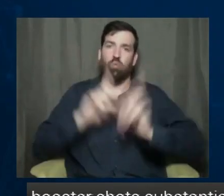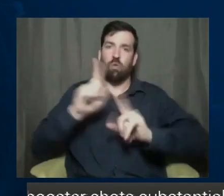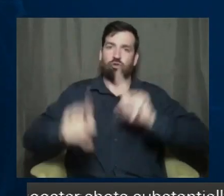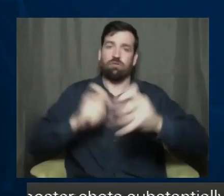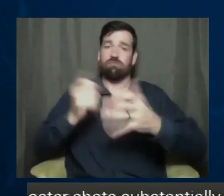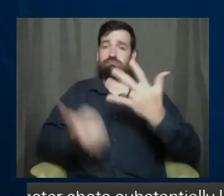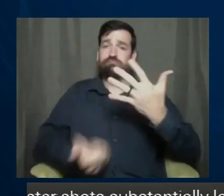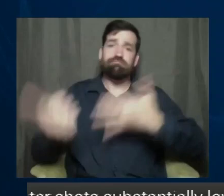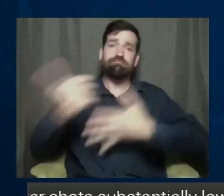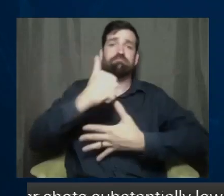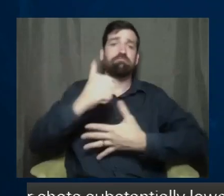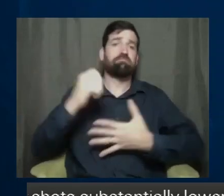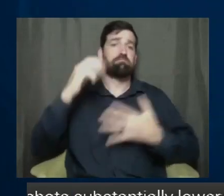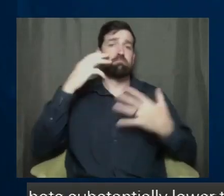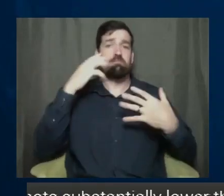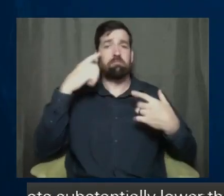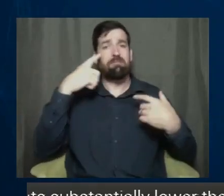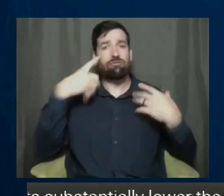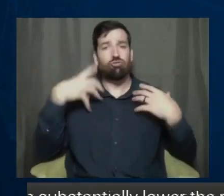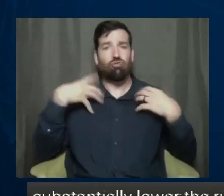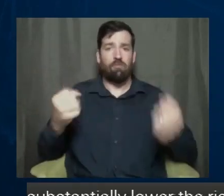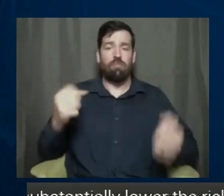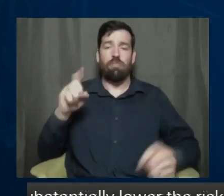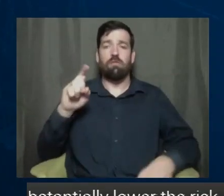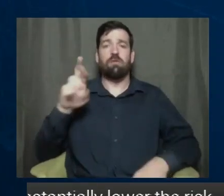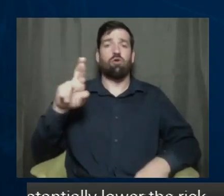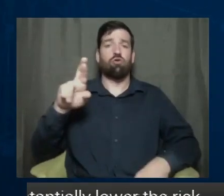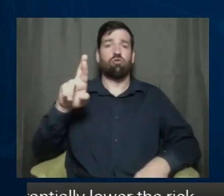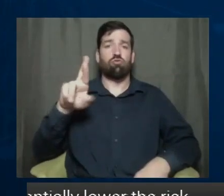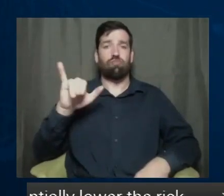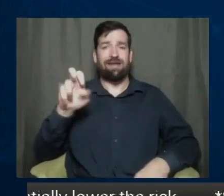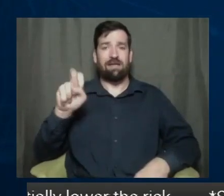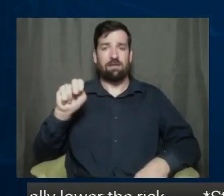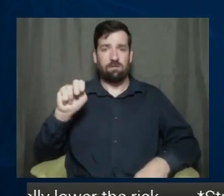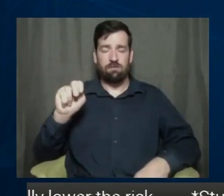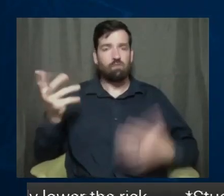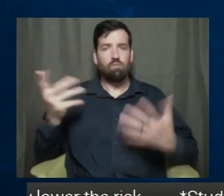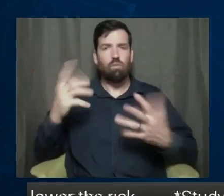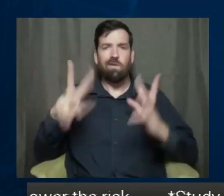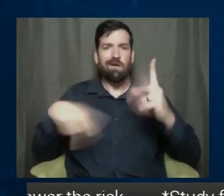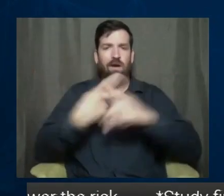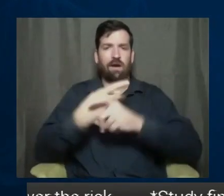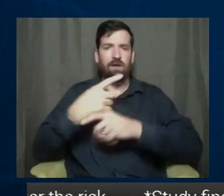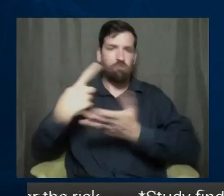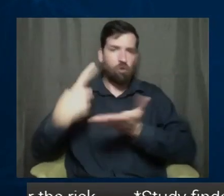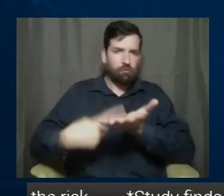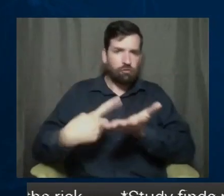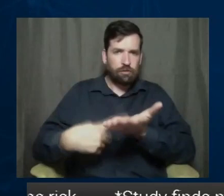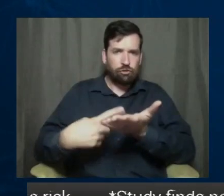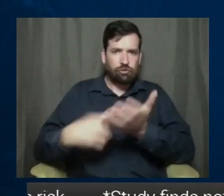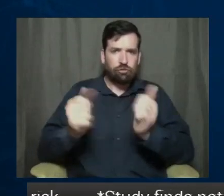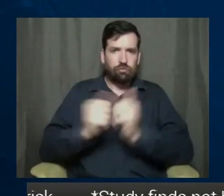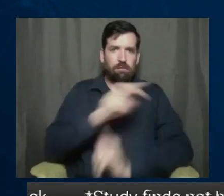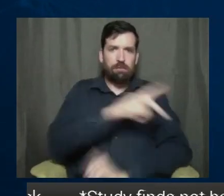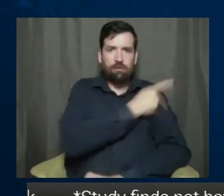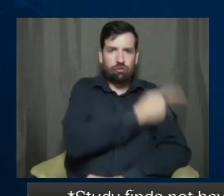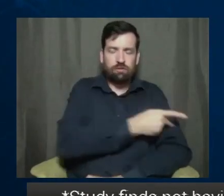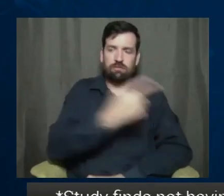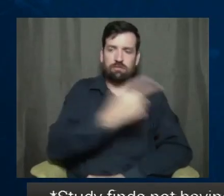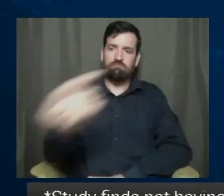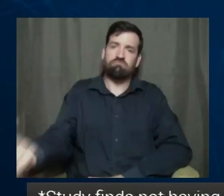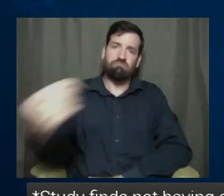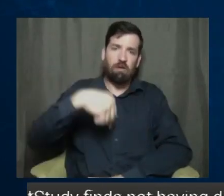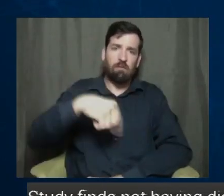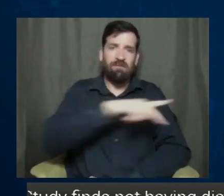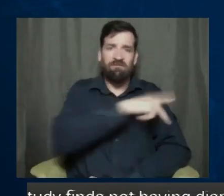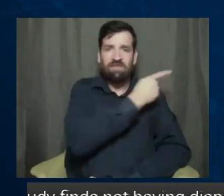health, and Dr. Ryan, I'll start with you. What kind of conversations, are you having with patients? They come in with maybe some physical